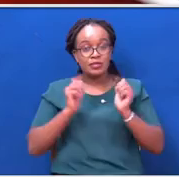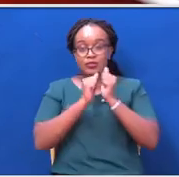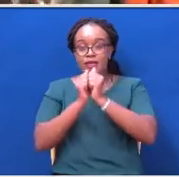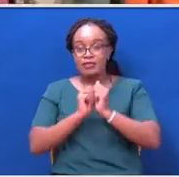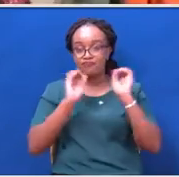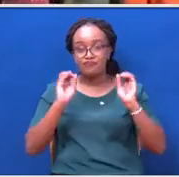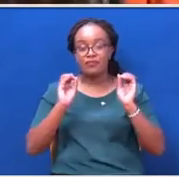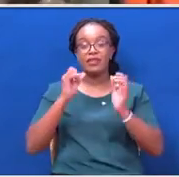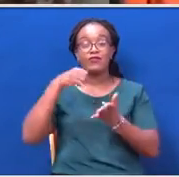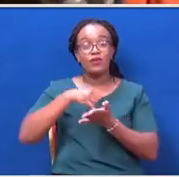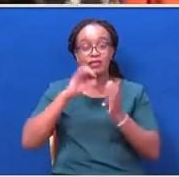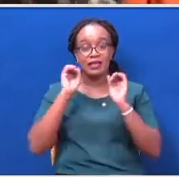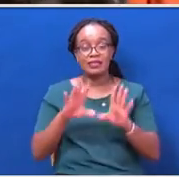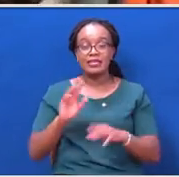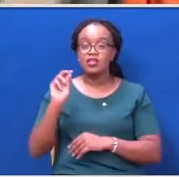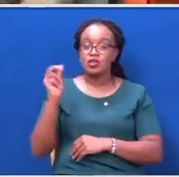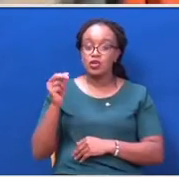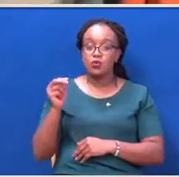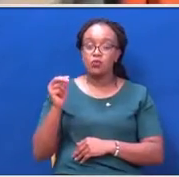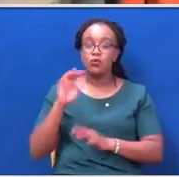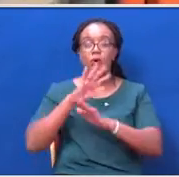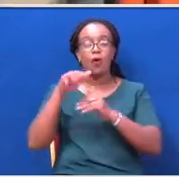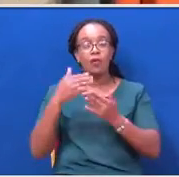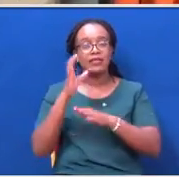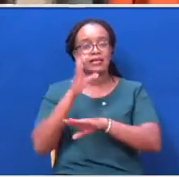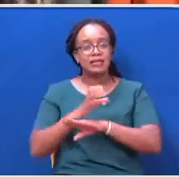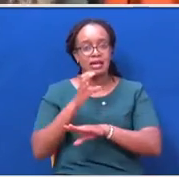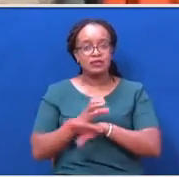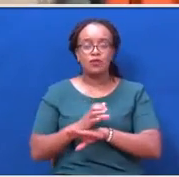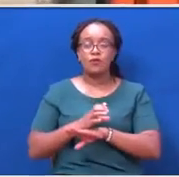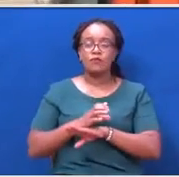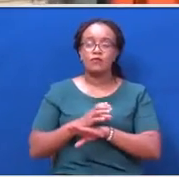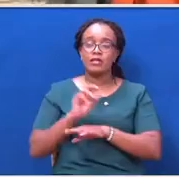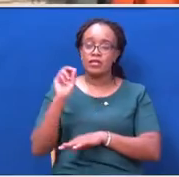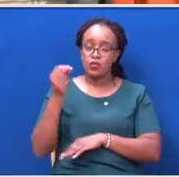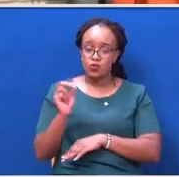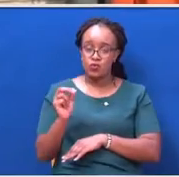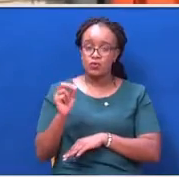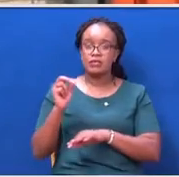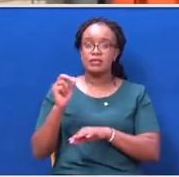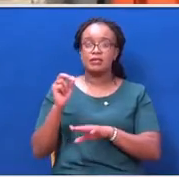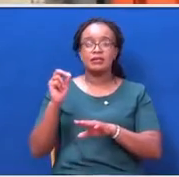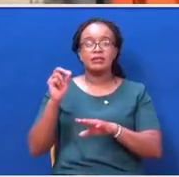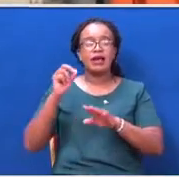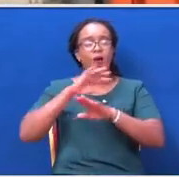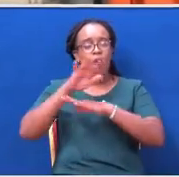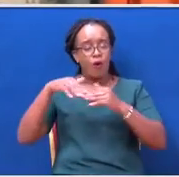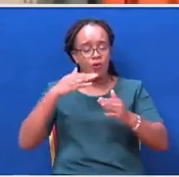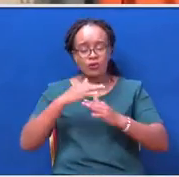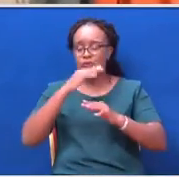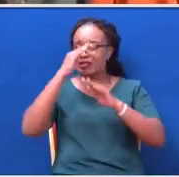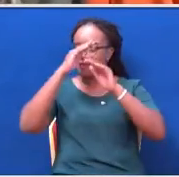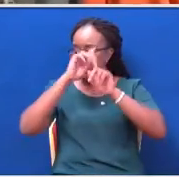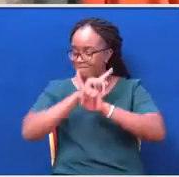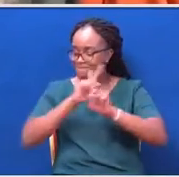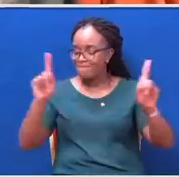part of it. Kikuyu, nyumba yote, yani hiyo kanisa ya Kikuyu na Mumbi hapo Mukuruini, sisi tumekataa kata kata